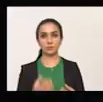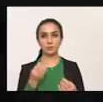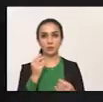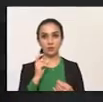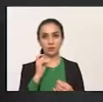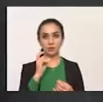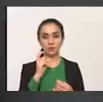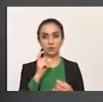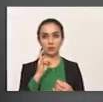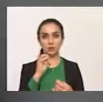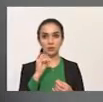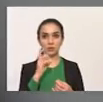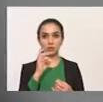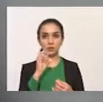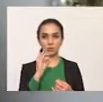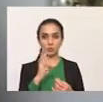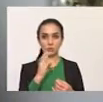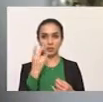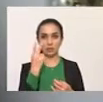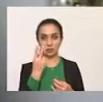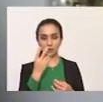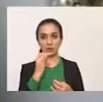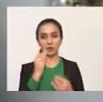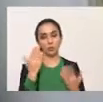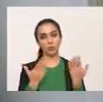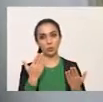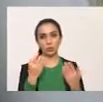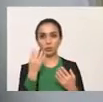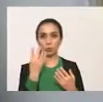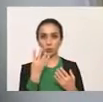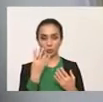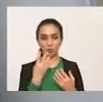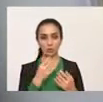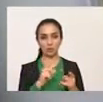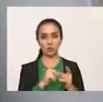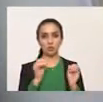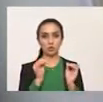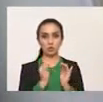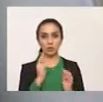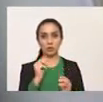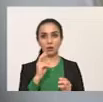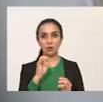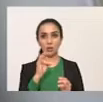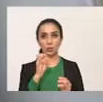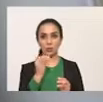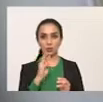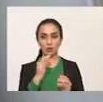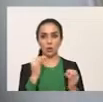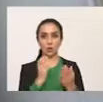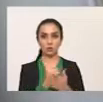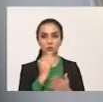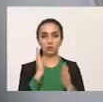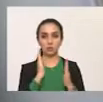Xroko'k hujayrasi ikkitadan yoki to'rttadan kichik koloniyalar